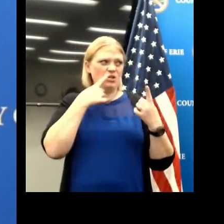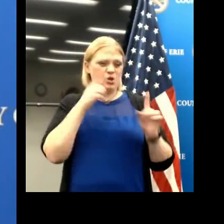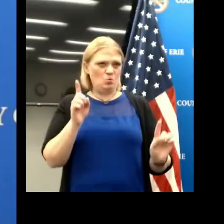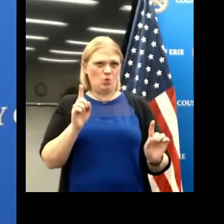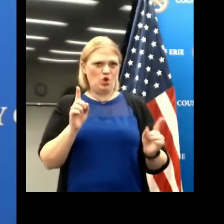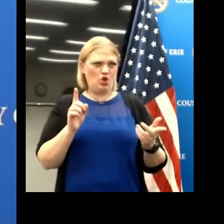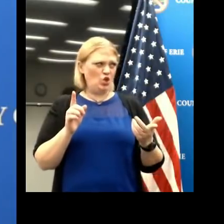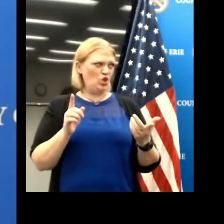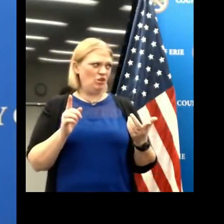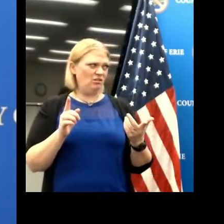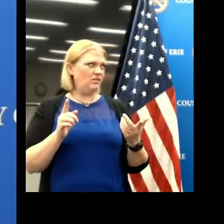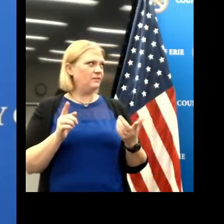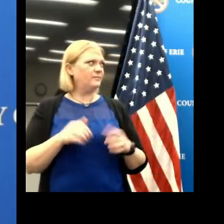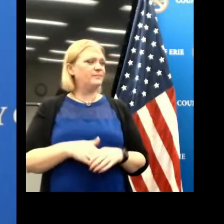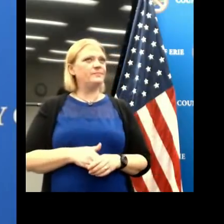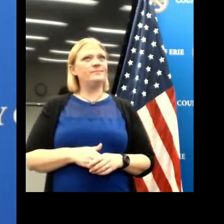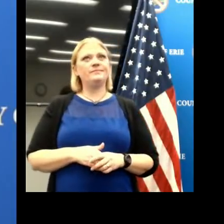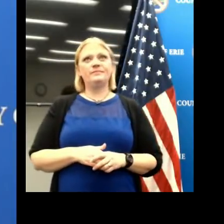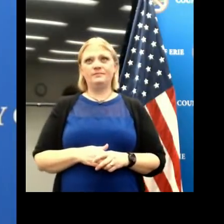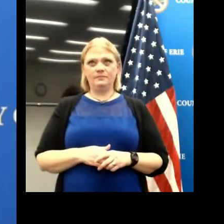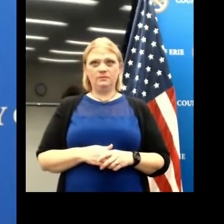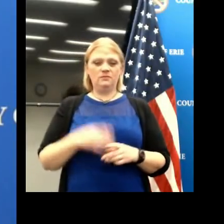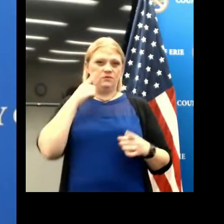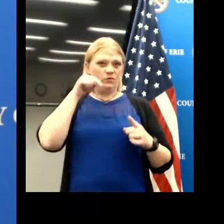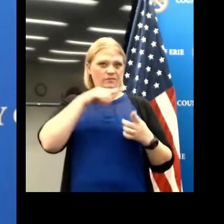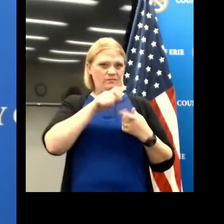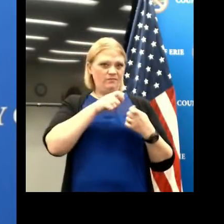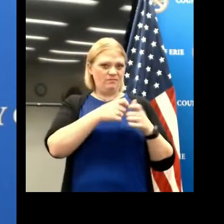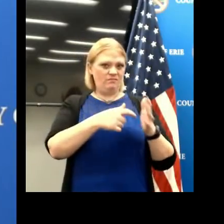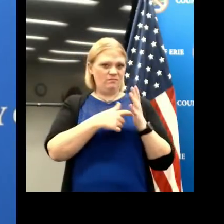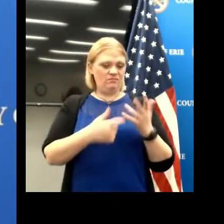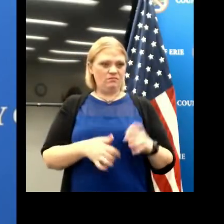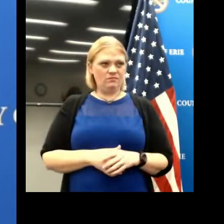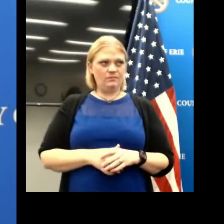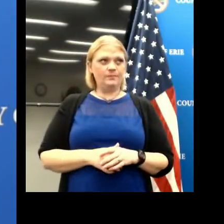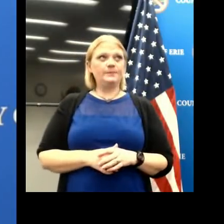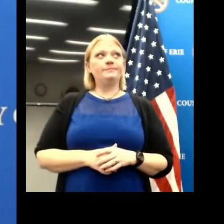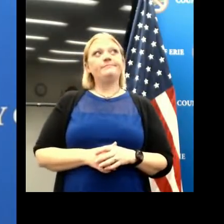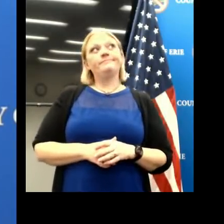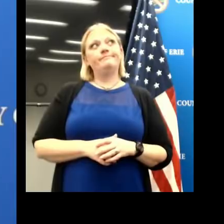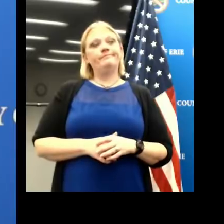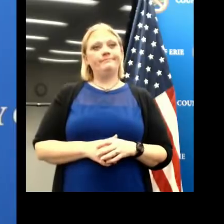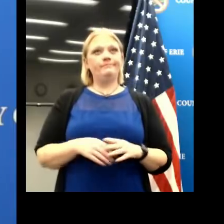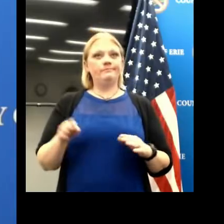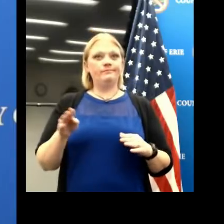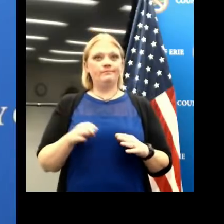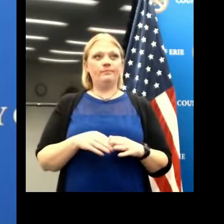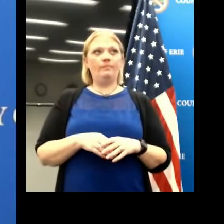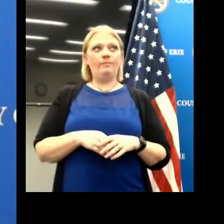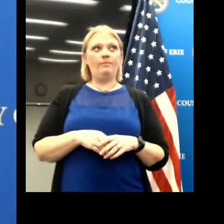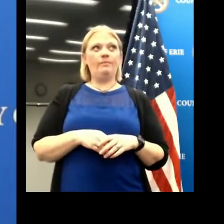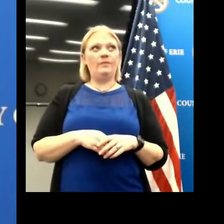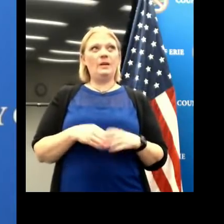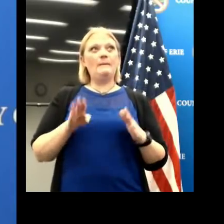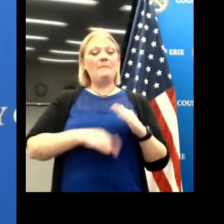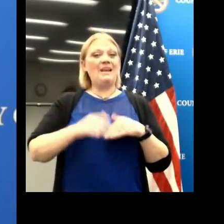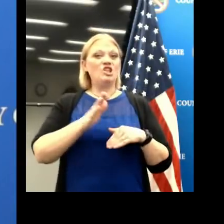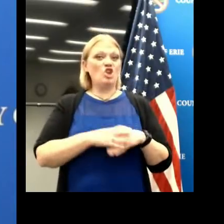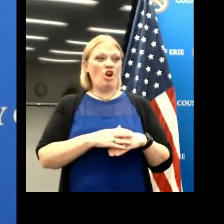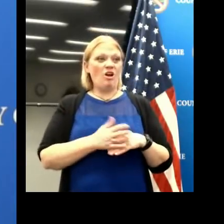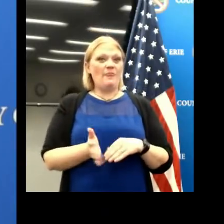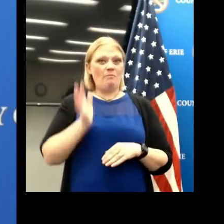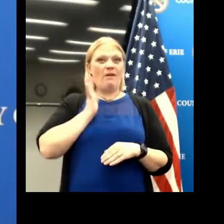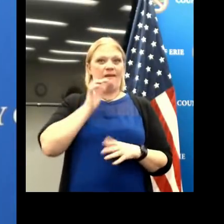a in terms of enforcing this particular requirement? Well, based on what we saw in the past, I fully expect people to call